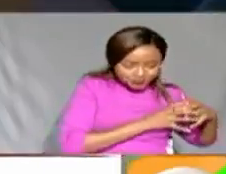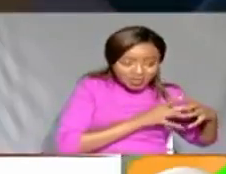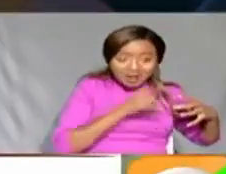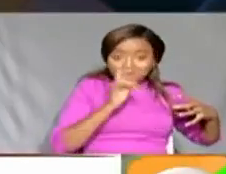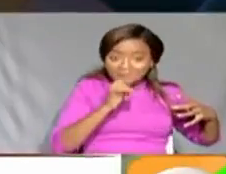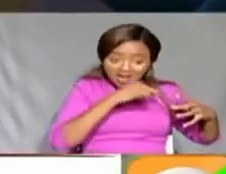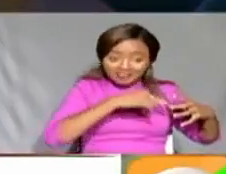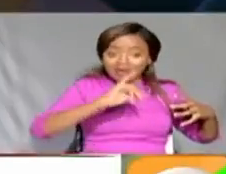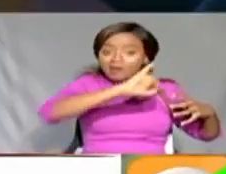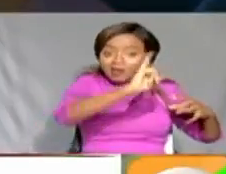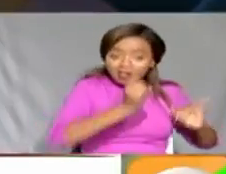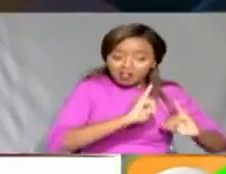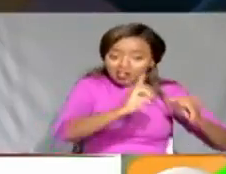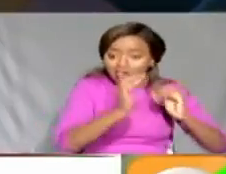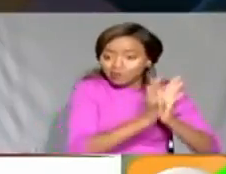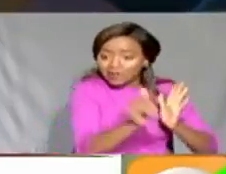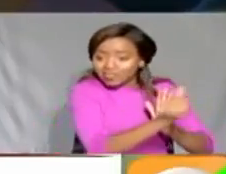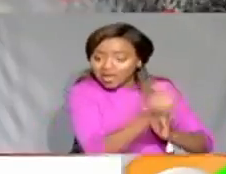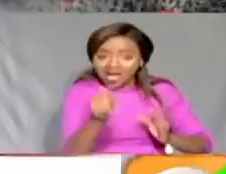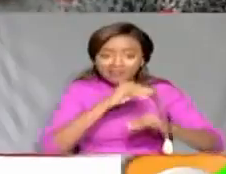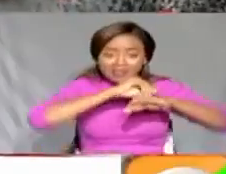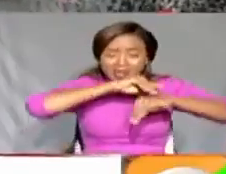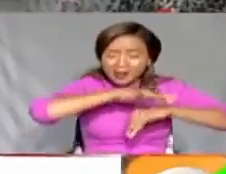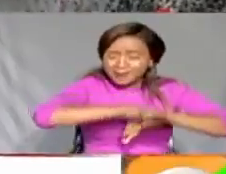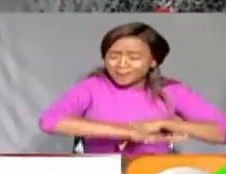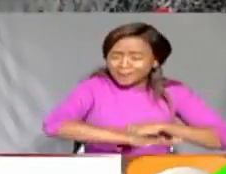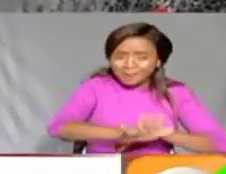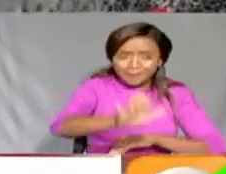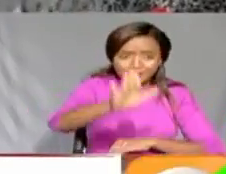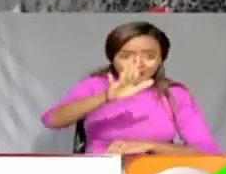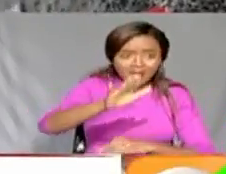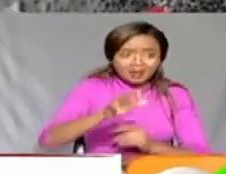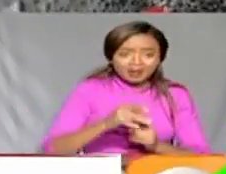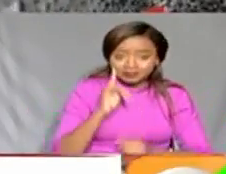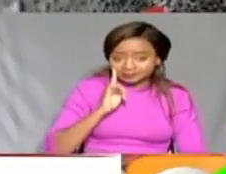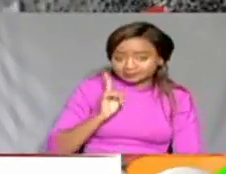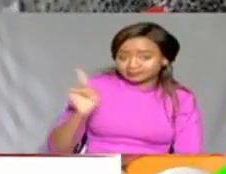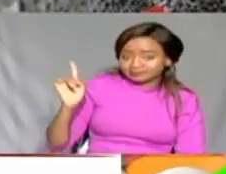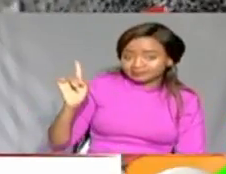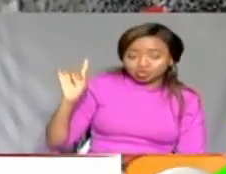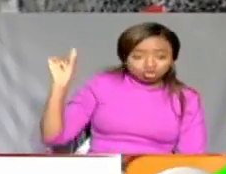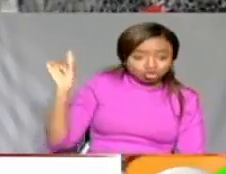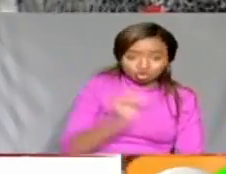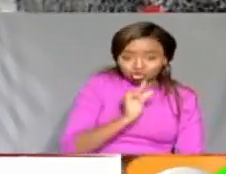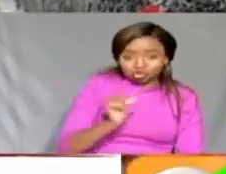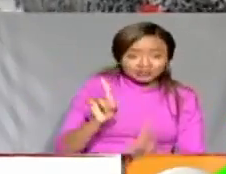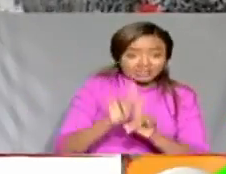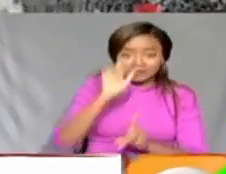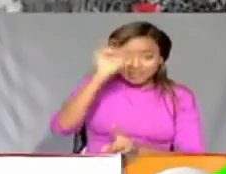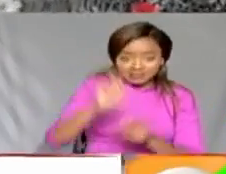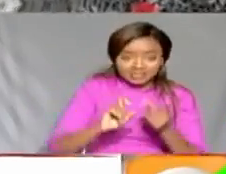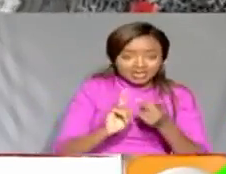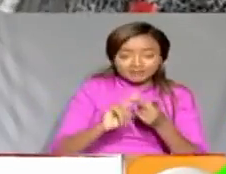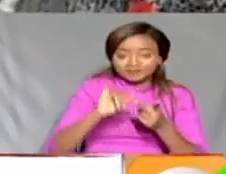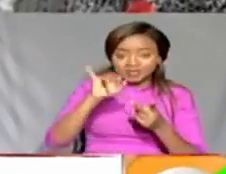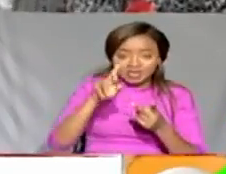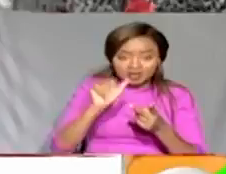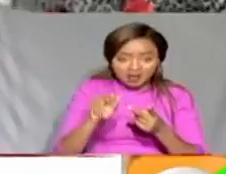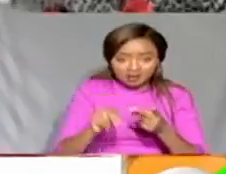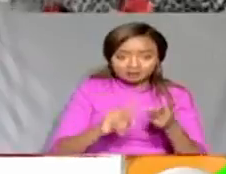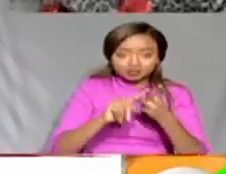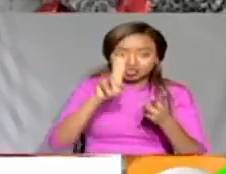goes up in an exponential curve. That's what happened to most countries, including Italy, Iran, United